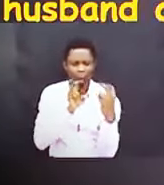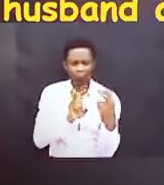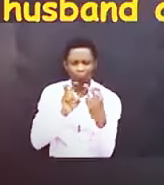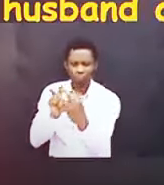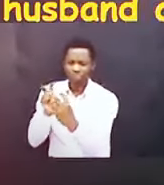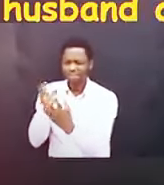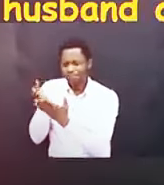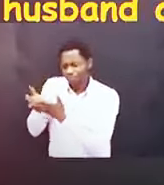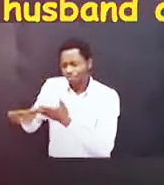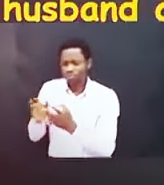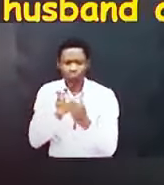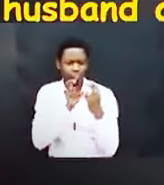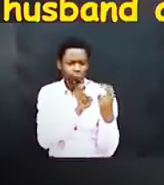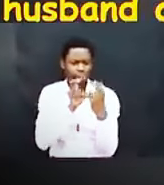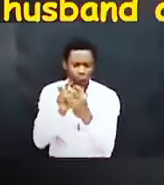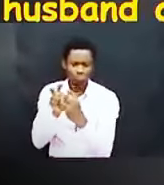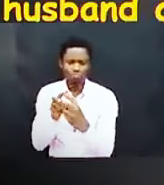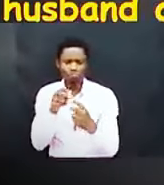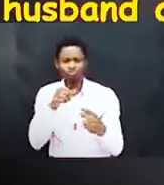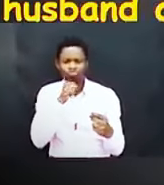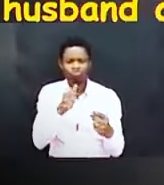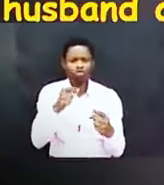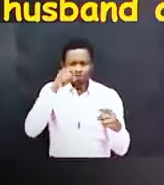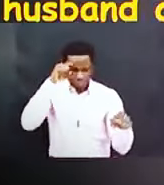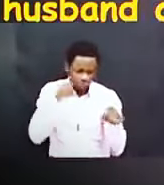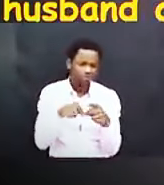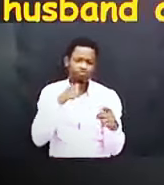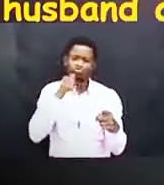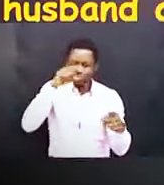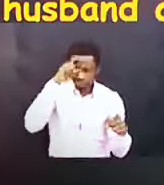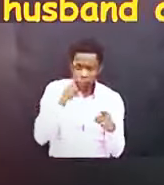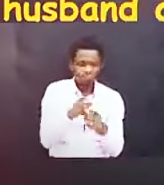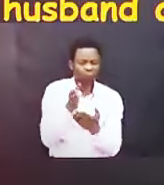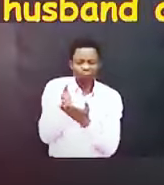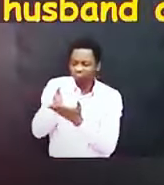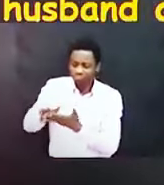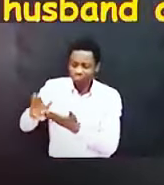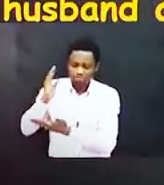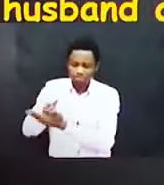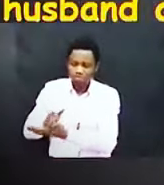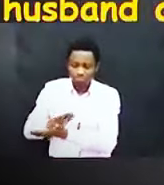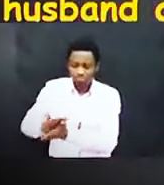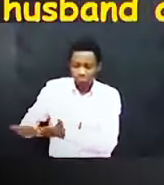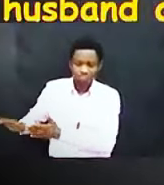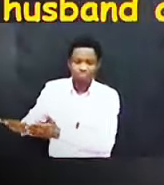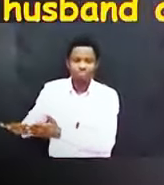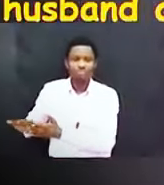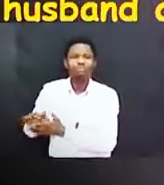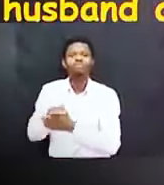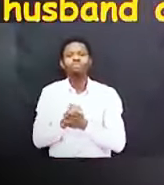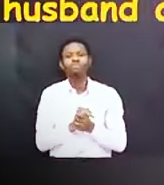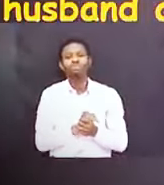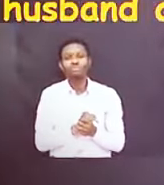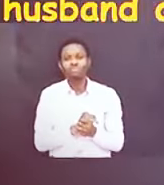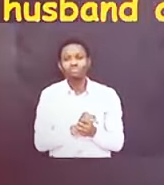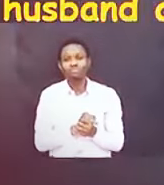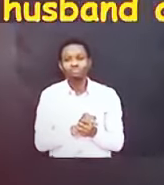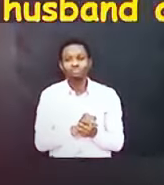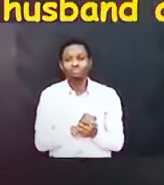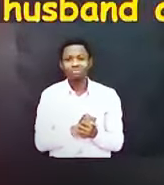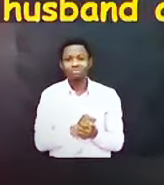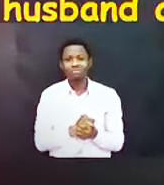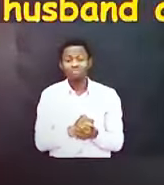contentions, strong disagreement. It says avoid in the marriage. Avoid. Now, some of us, we just don't